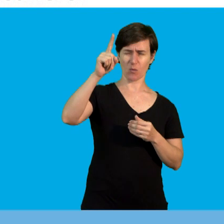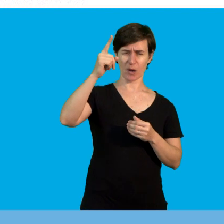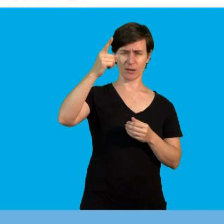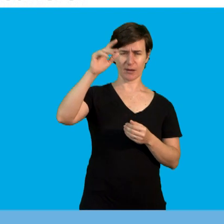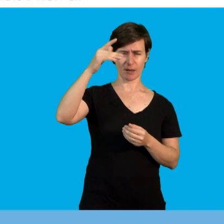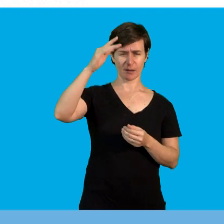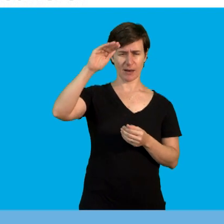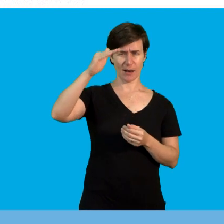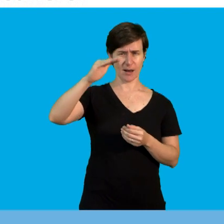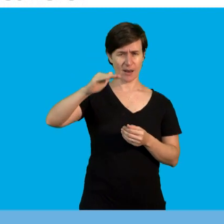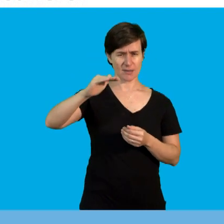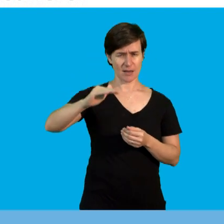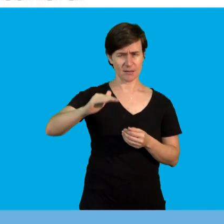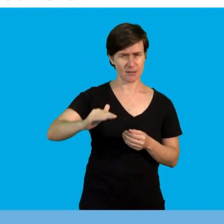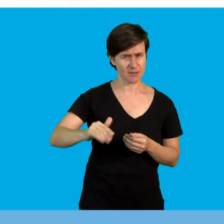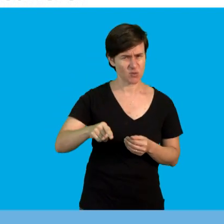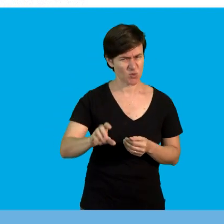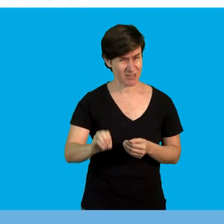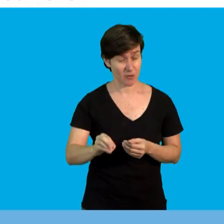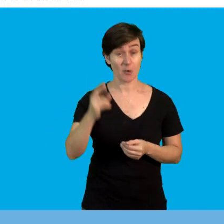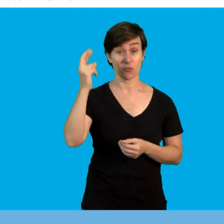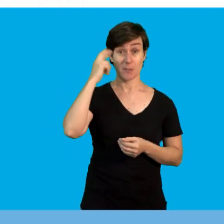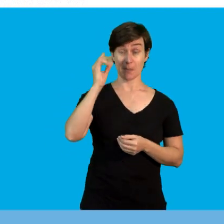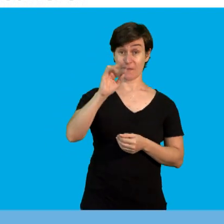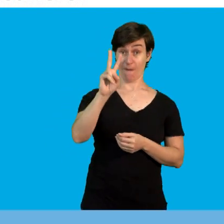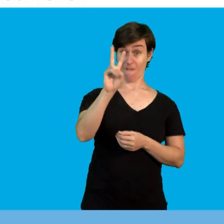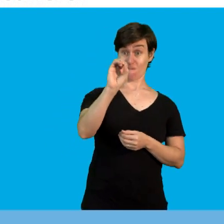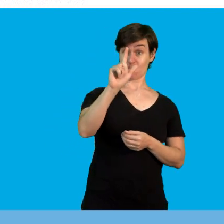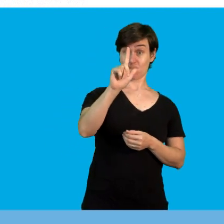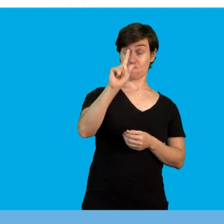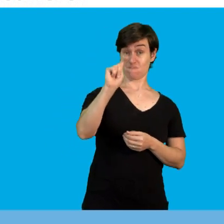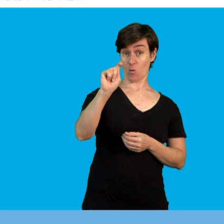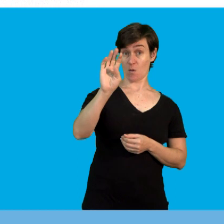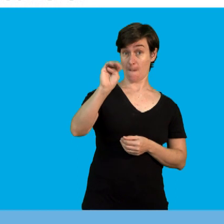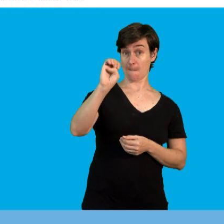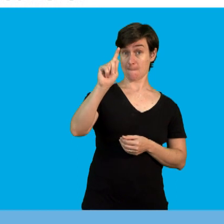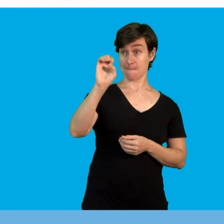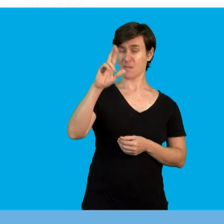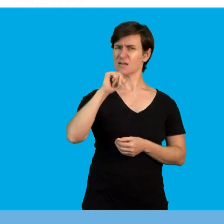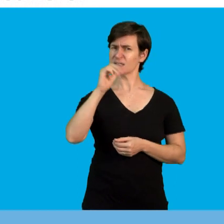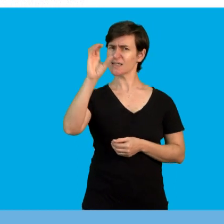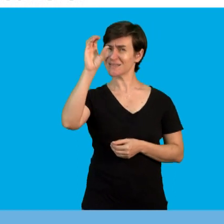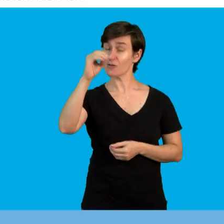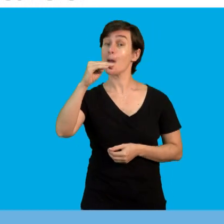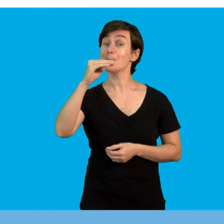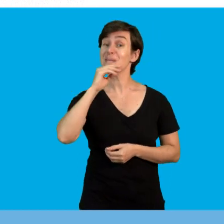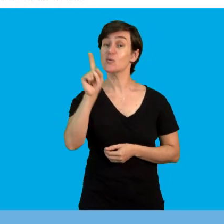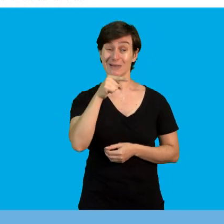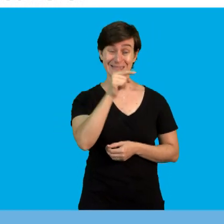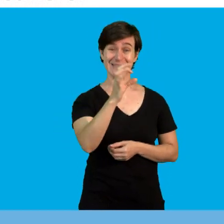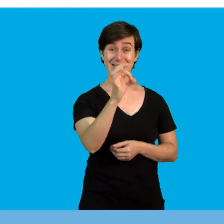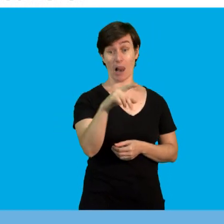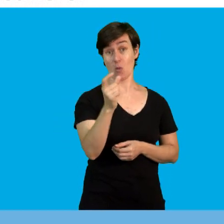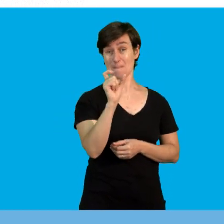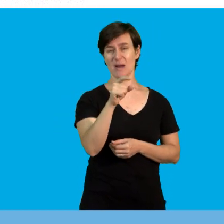once the voltmeter reading reads 0, or once the voltmeter reads 0, it means that the cell or the battery, depending on